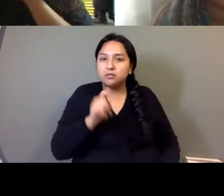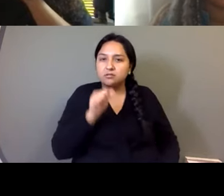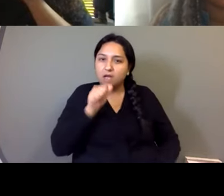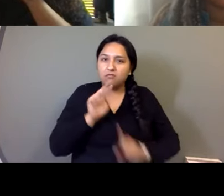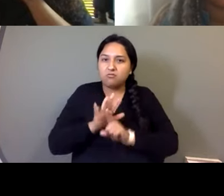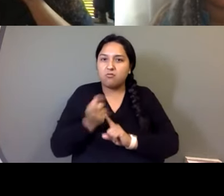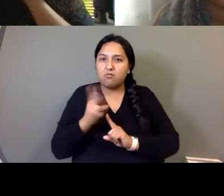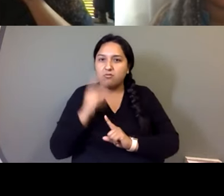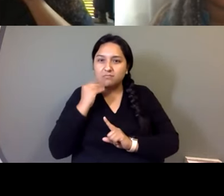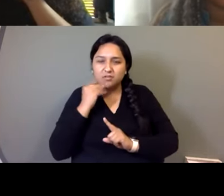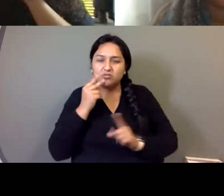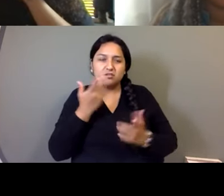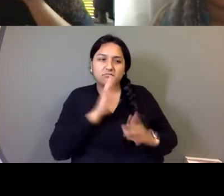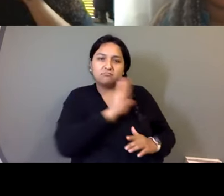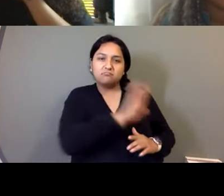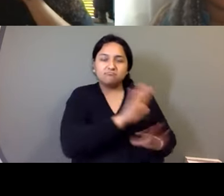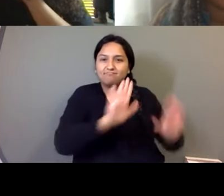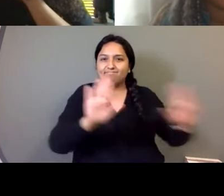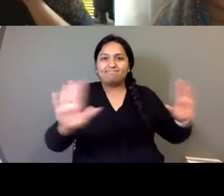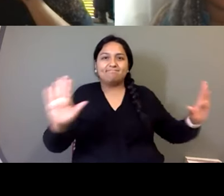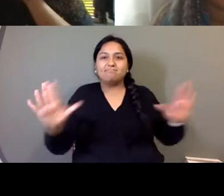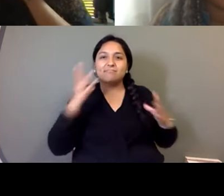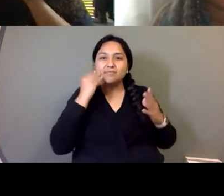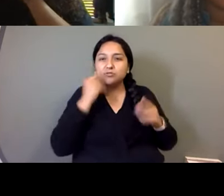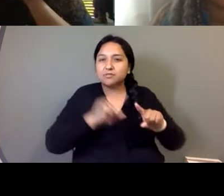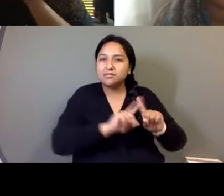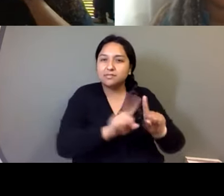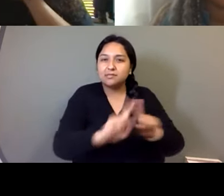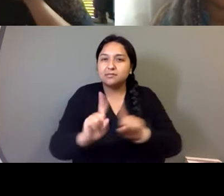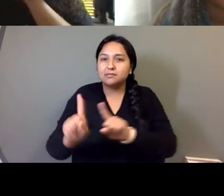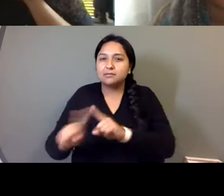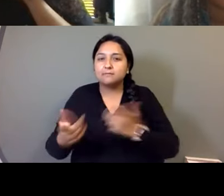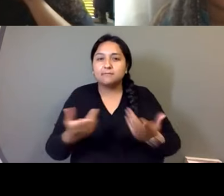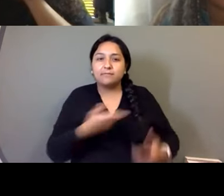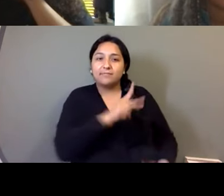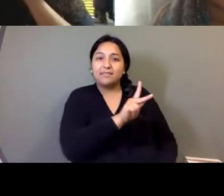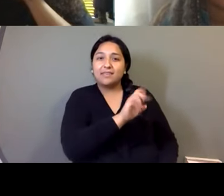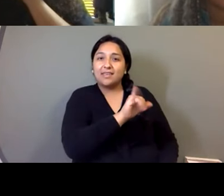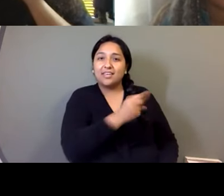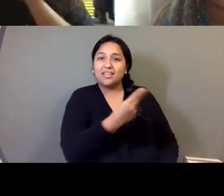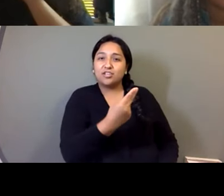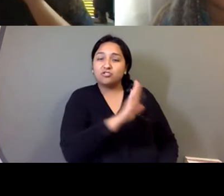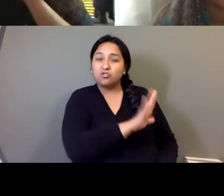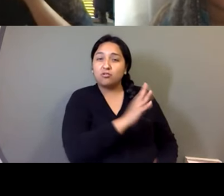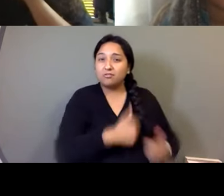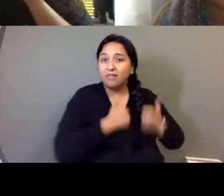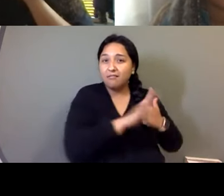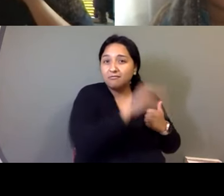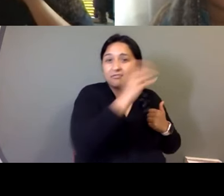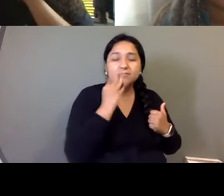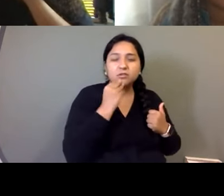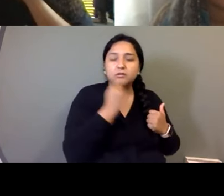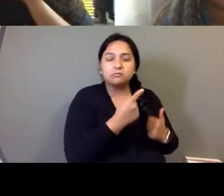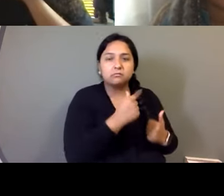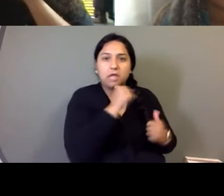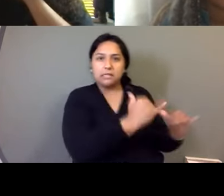Everybody's experience is different. And, you know, like Keish has an experience that I don't have, you know, like I didn't grow up in a neighborhood where